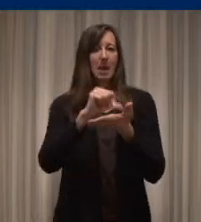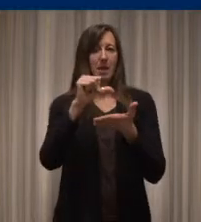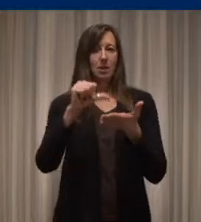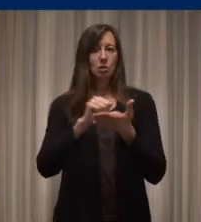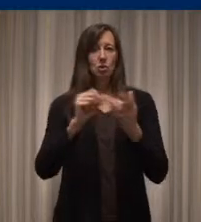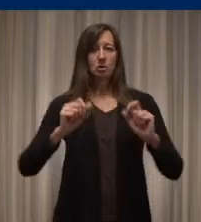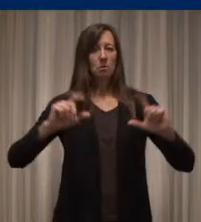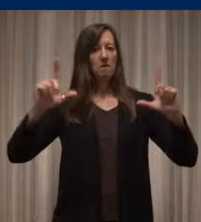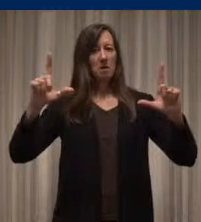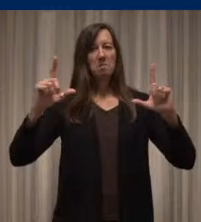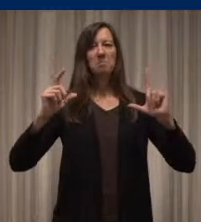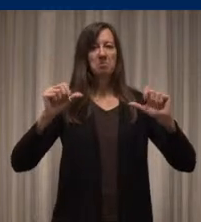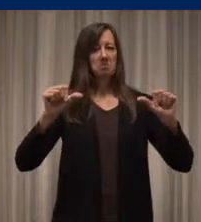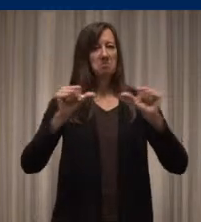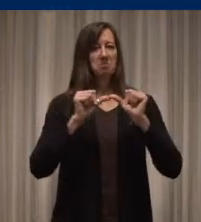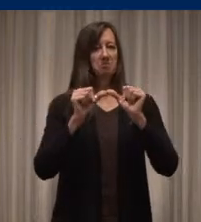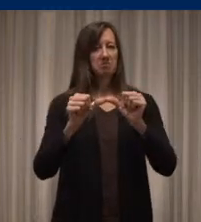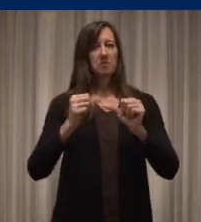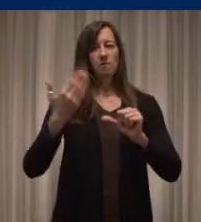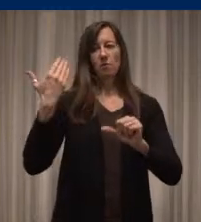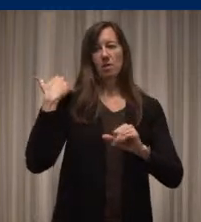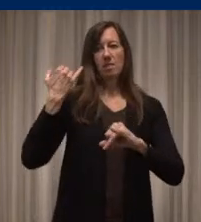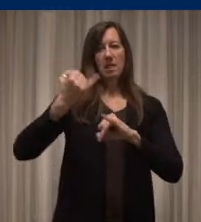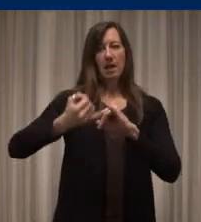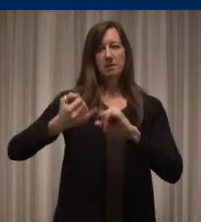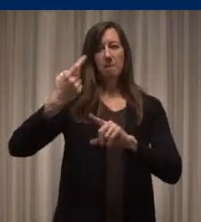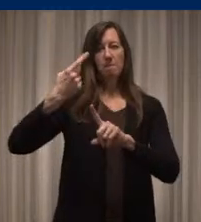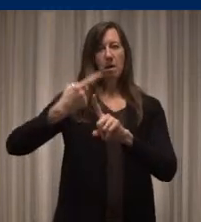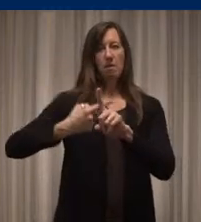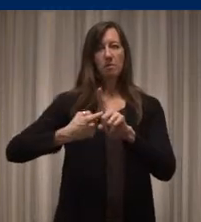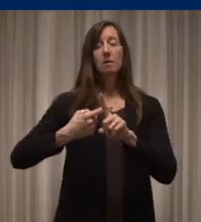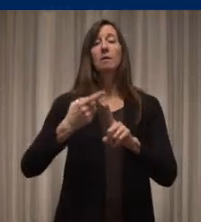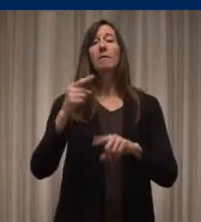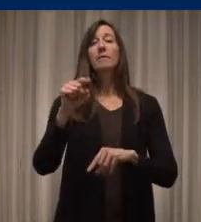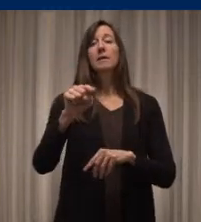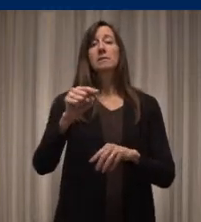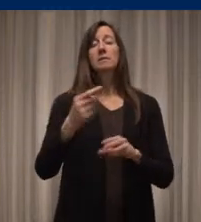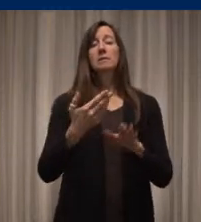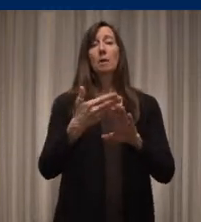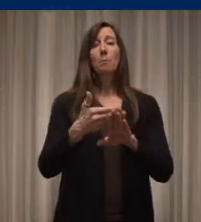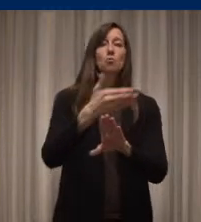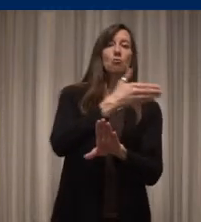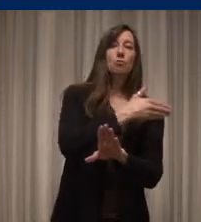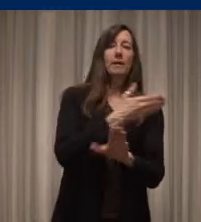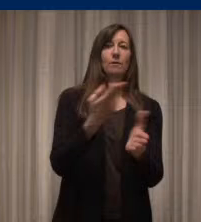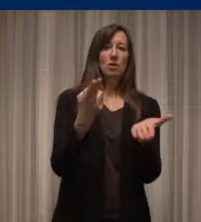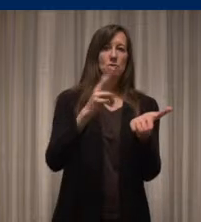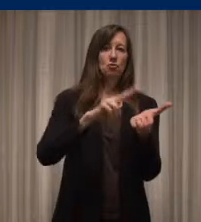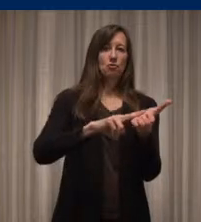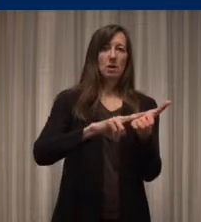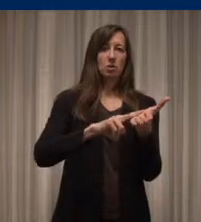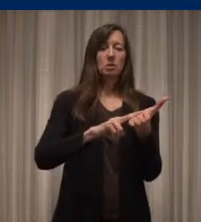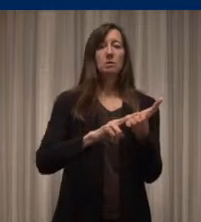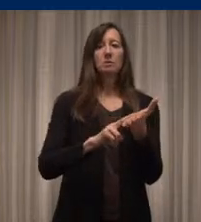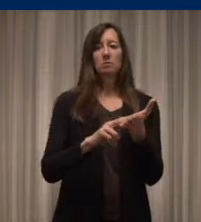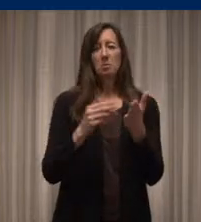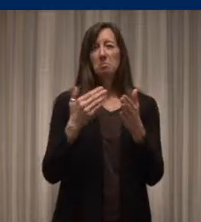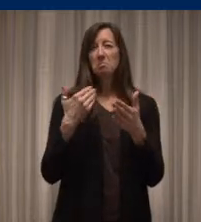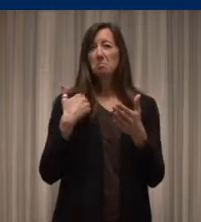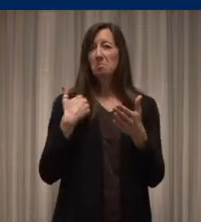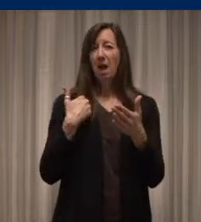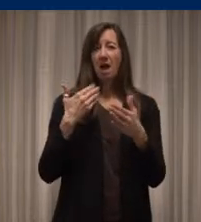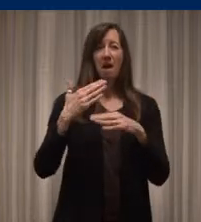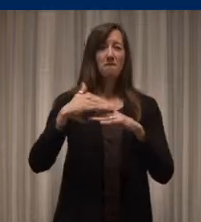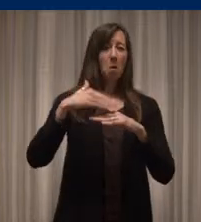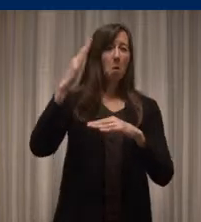is our pre-registration list. Currently, we have just over 30,000 residents that have already signed